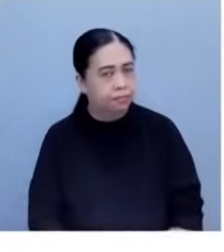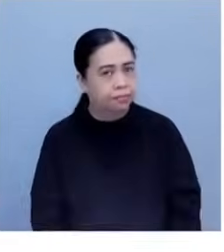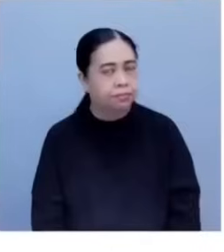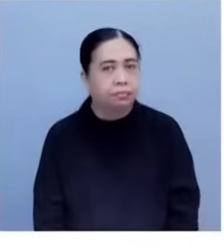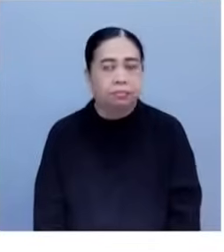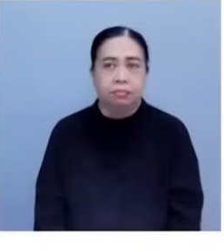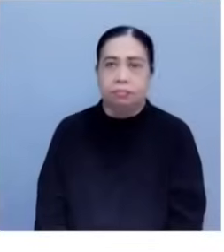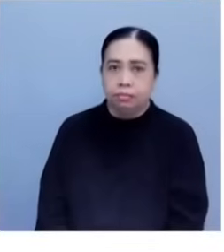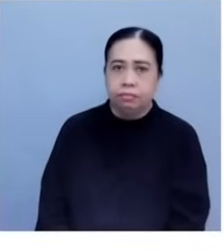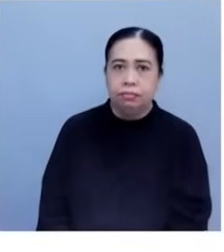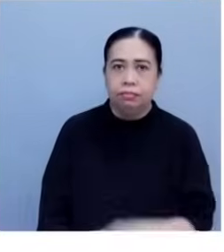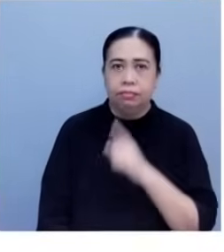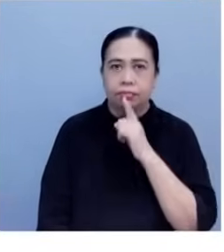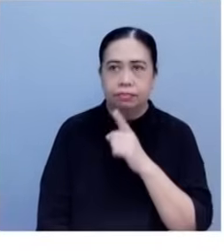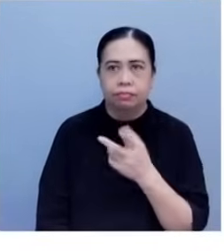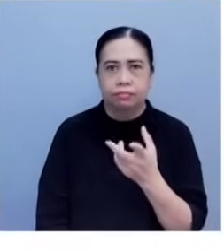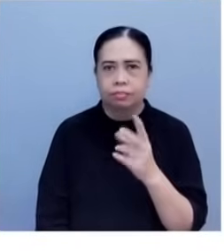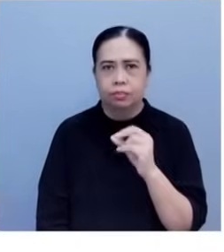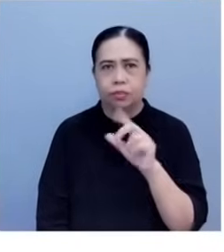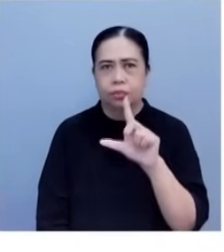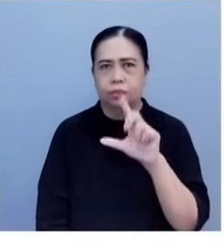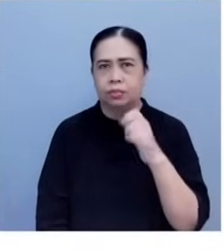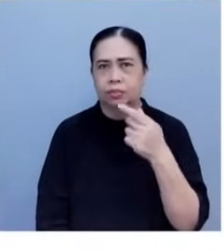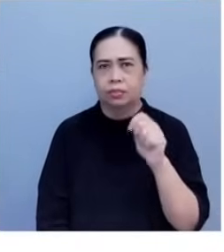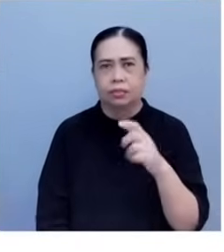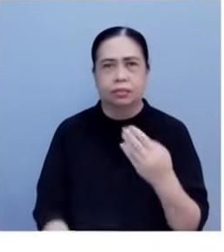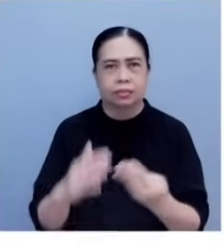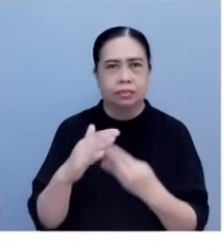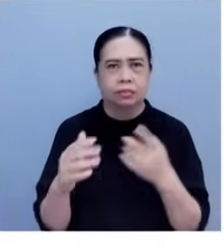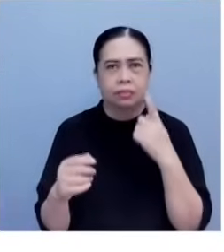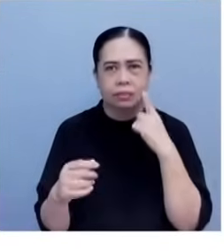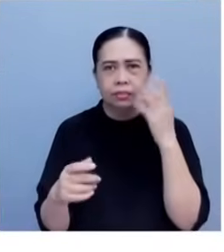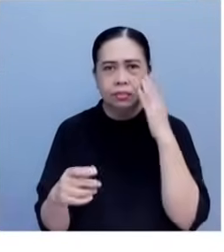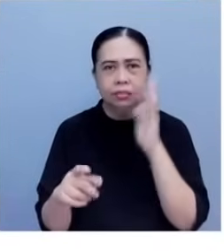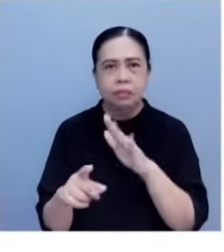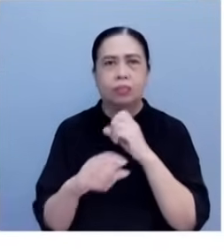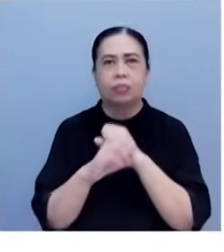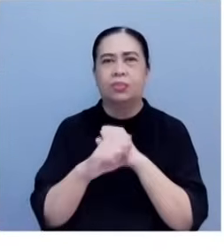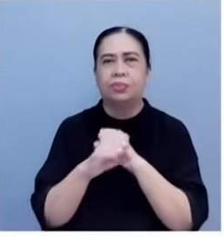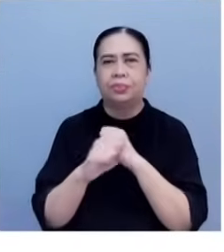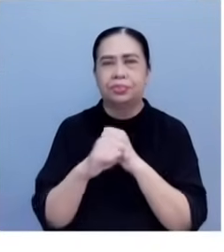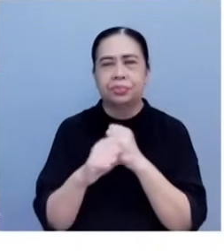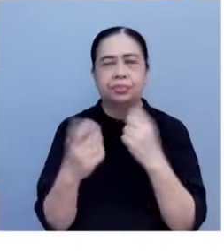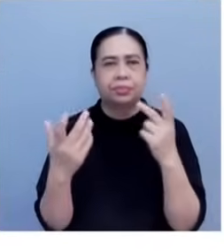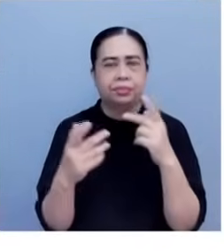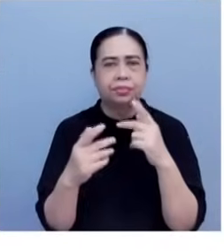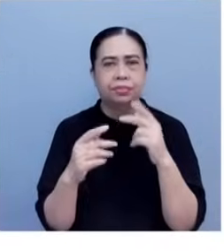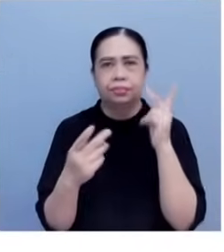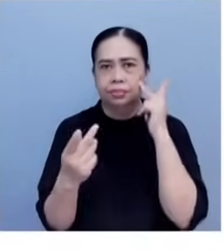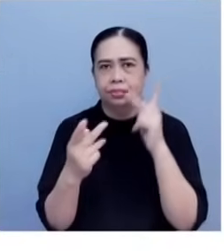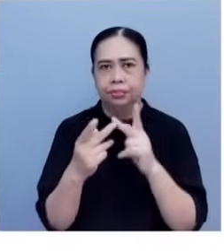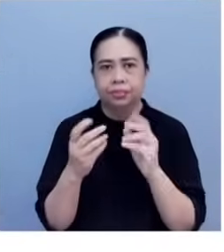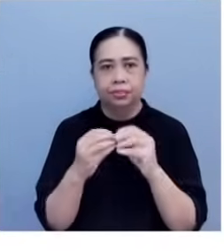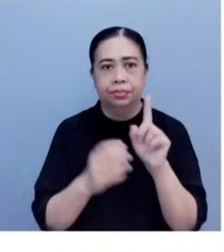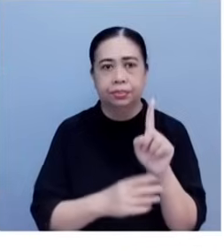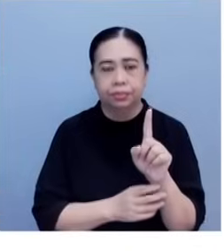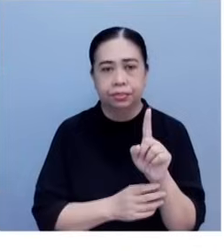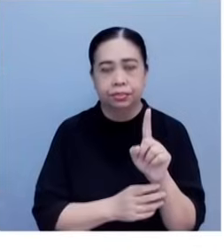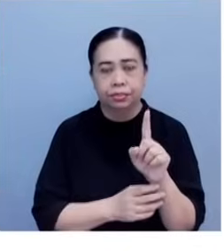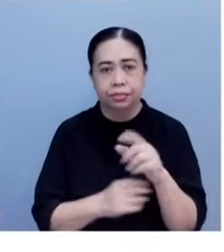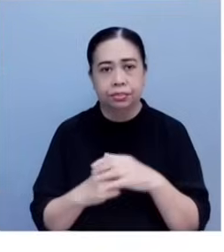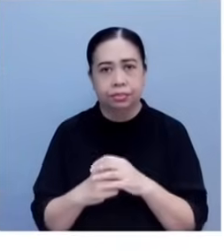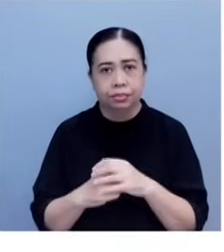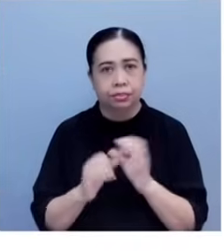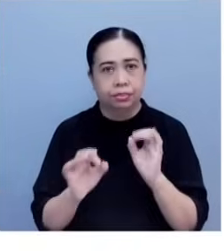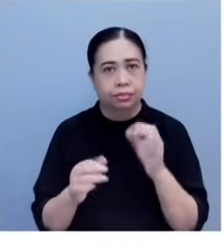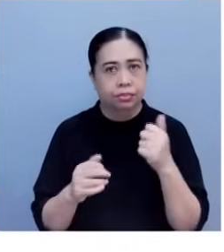Well, absolutely, there is no legal basis. I think that has been filed for propaganda purposes. Number one, if there